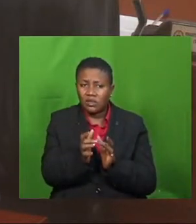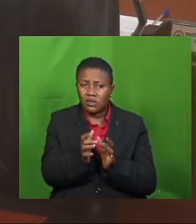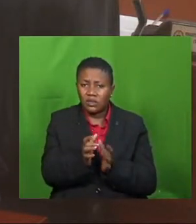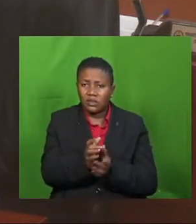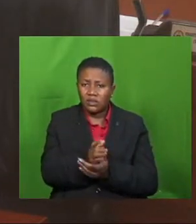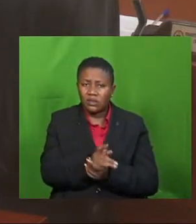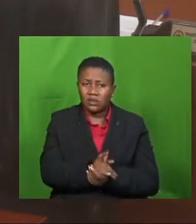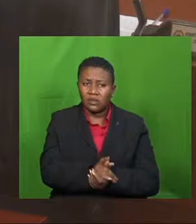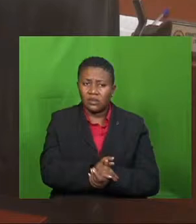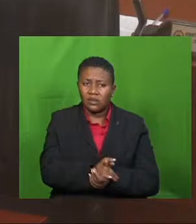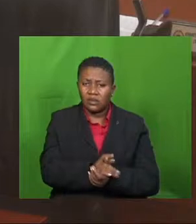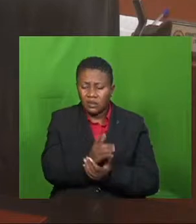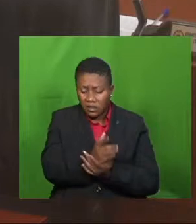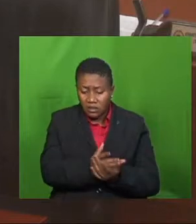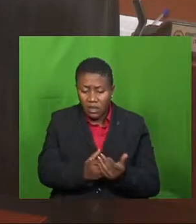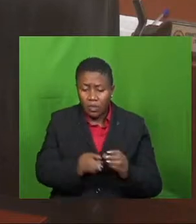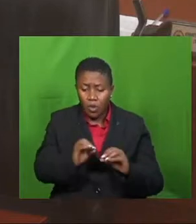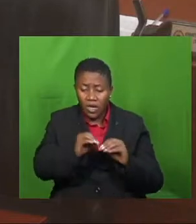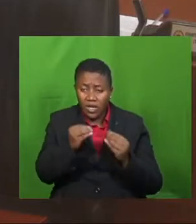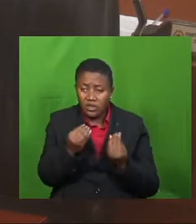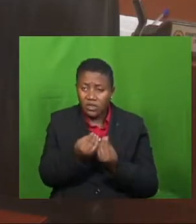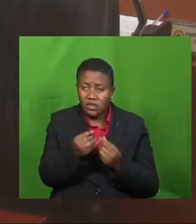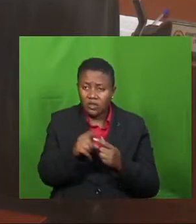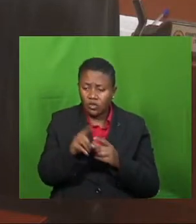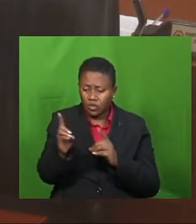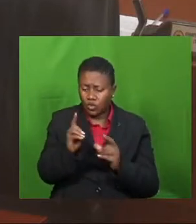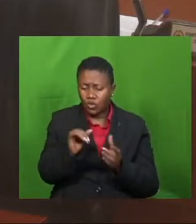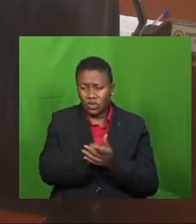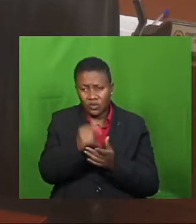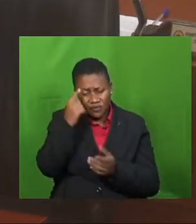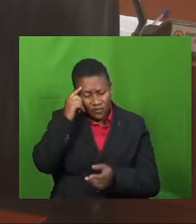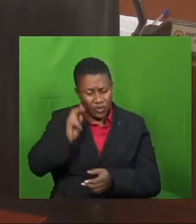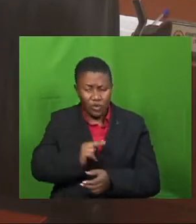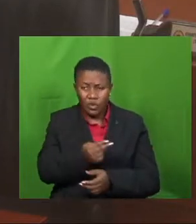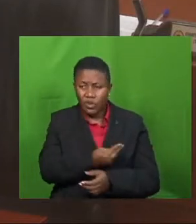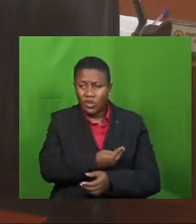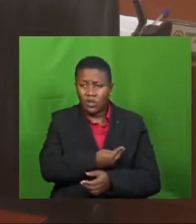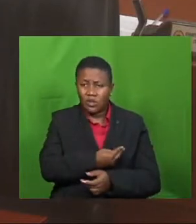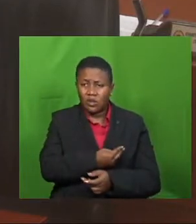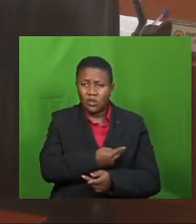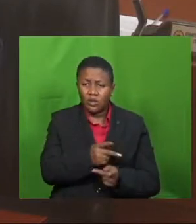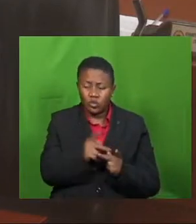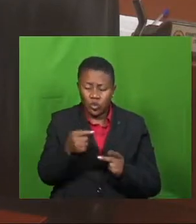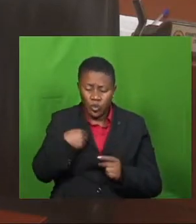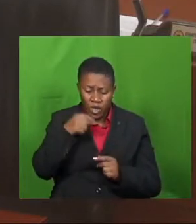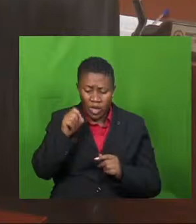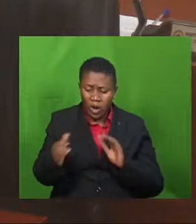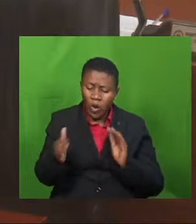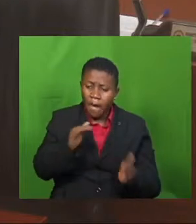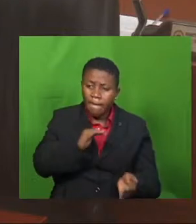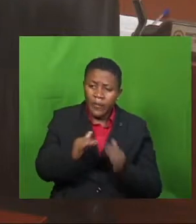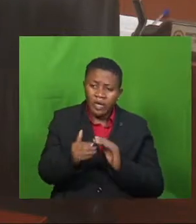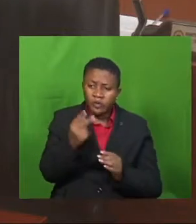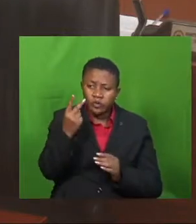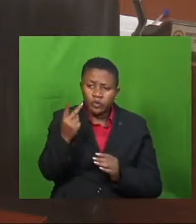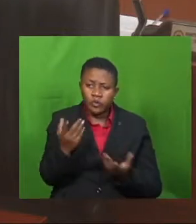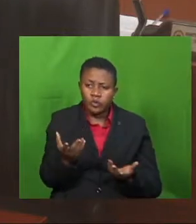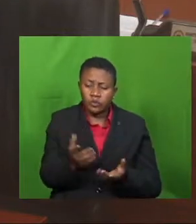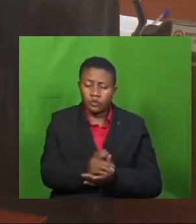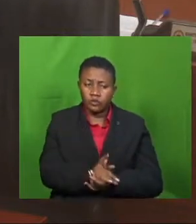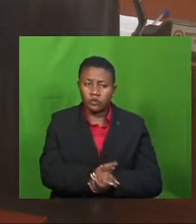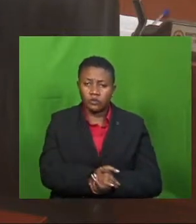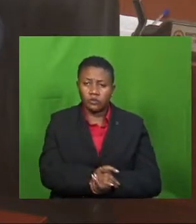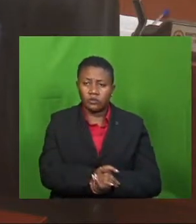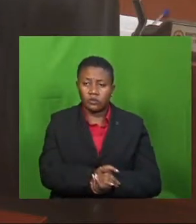body to do that for and on behalf of this House. So at least we are able to compare the two, because